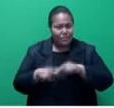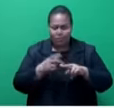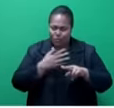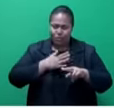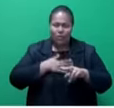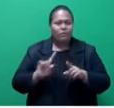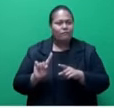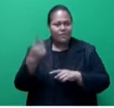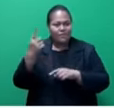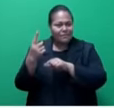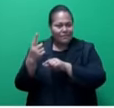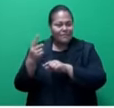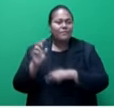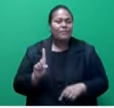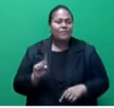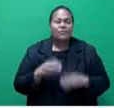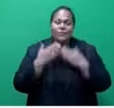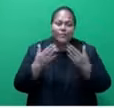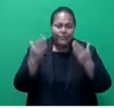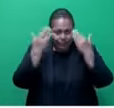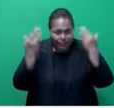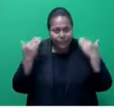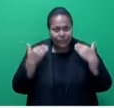game. Thank you, Mr. Speaker, sir.